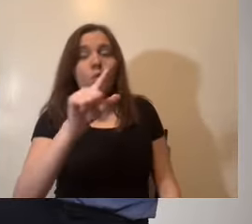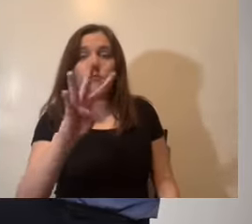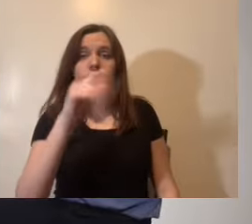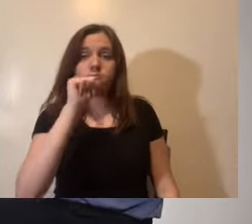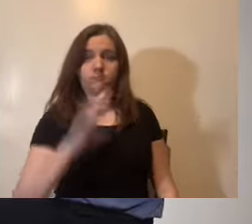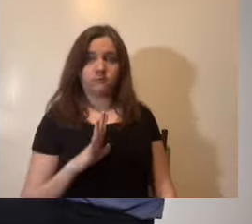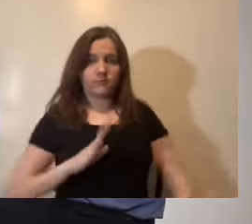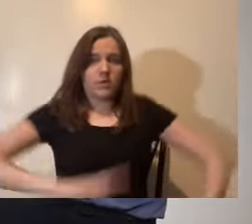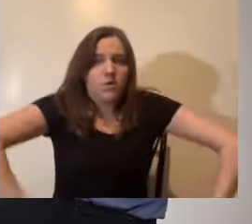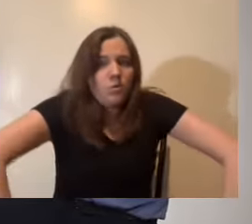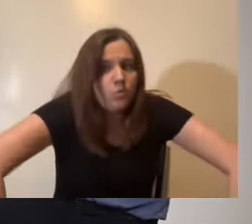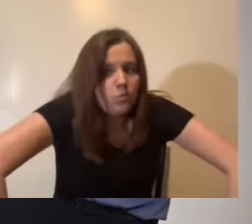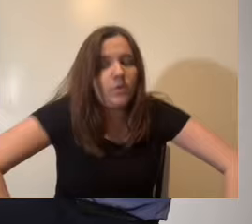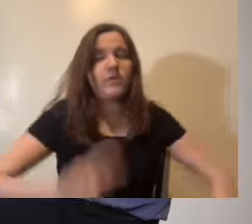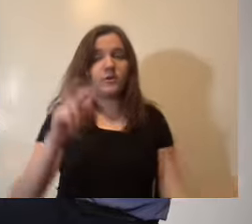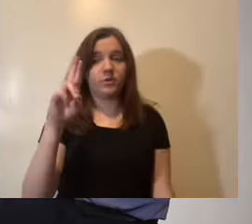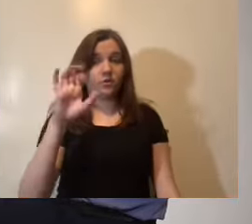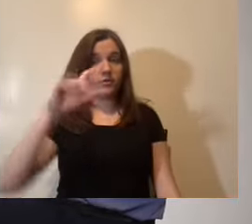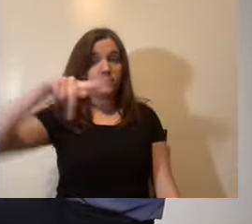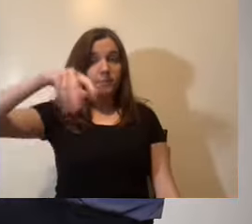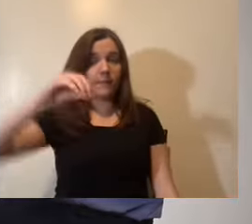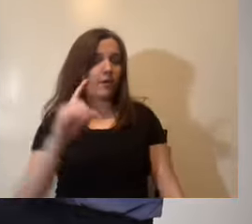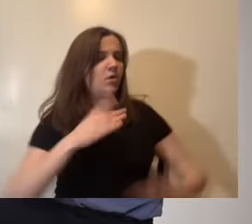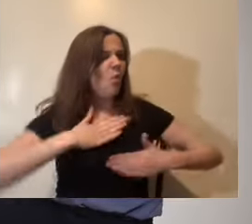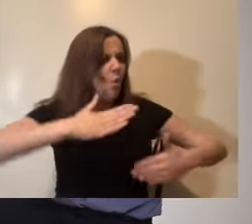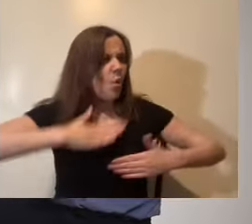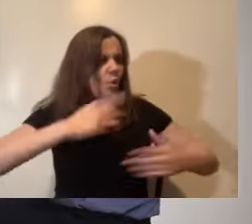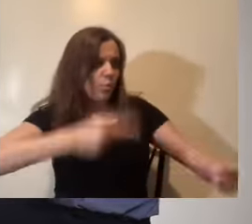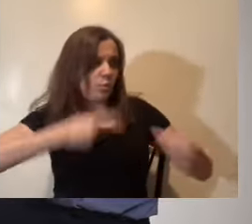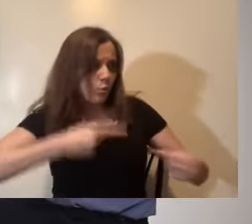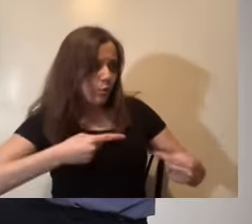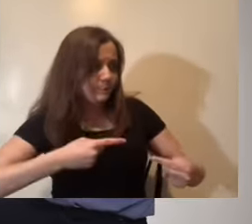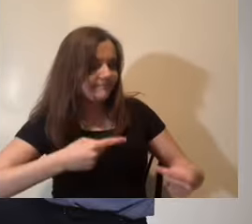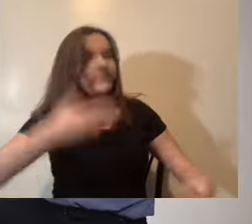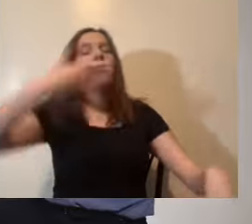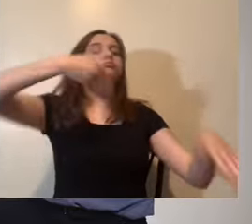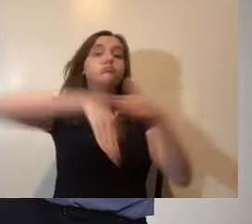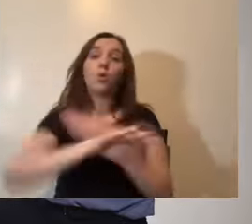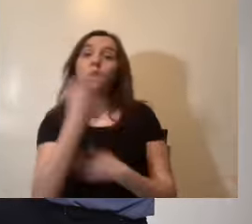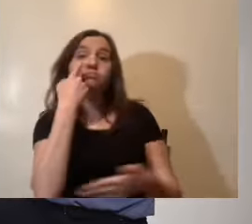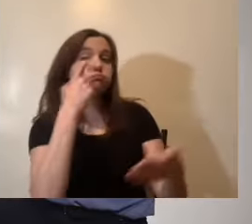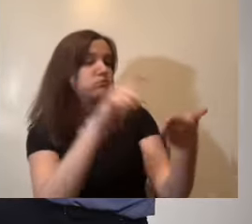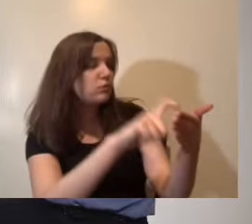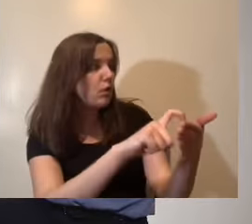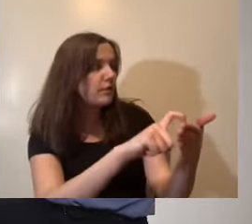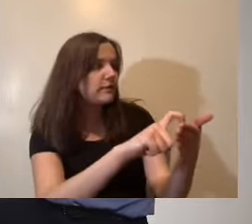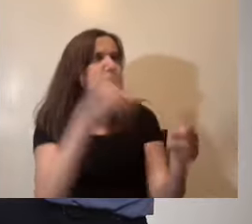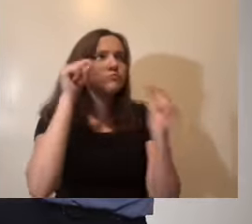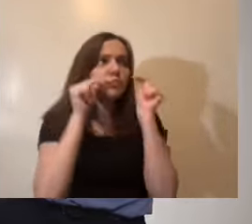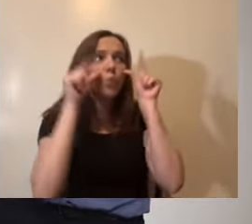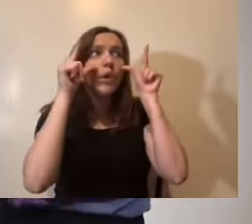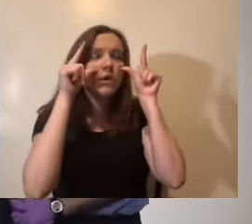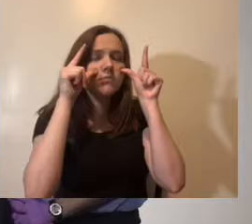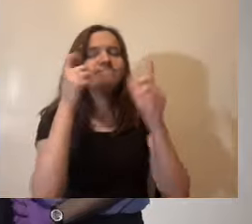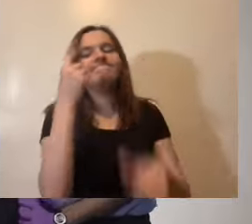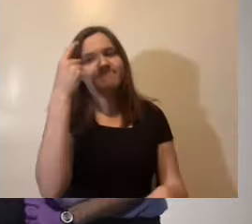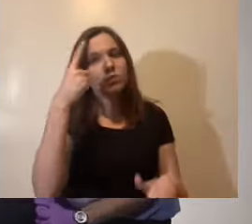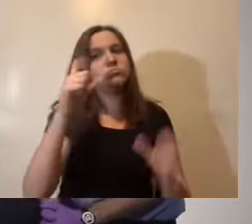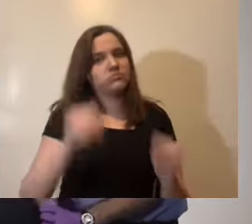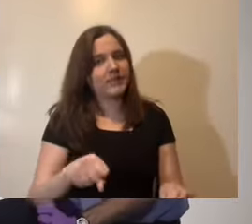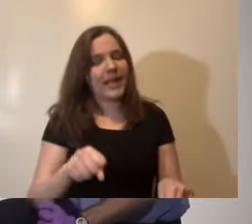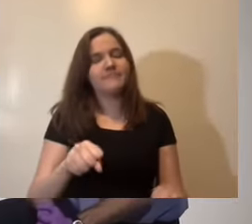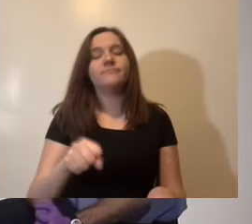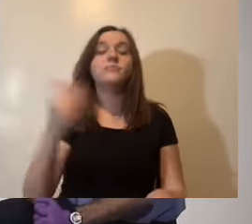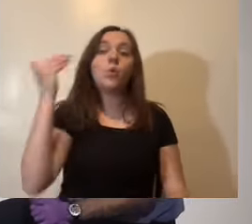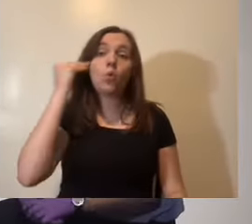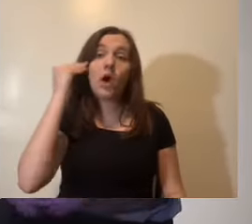As I walked in the door, she's alert and conscious, so I'm going to give her an A for level of consciousness. So, ma'am, my name's Dan.